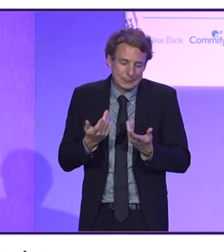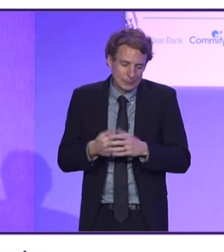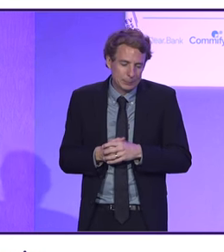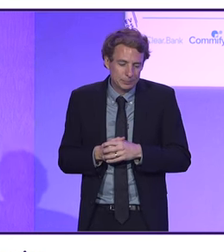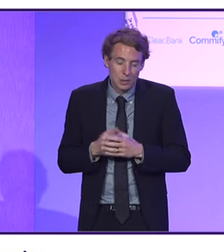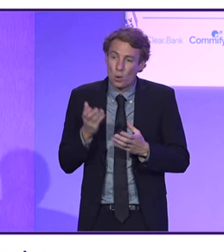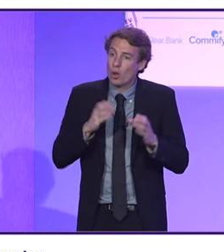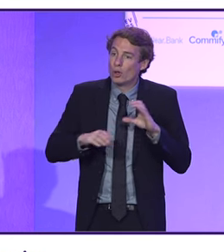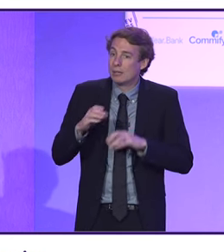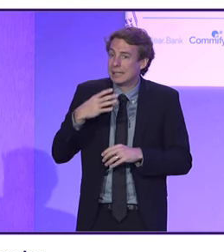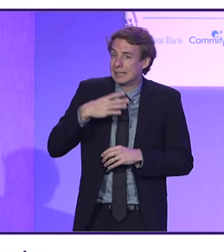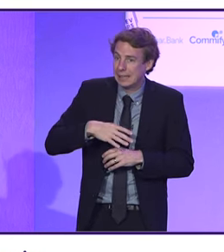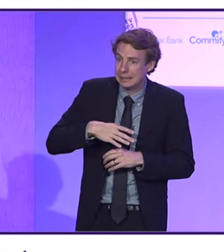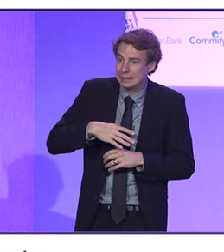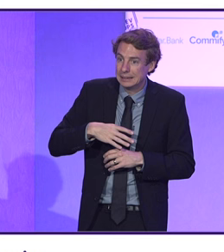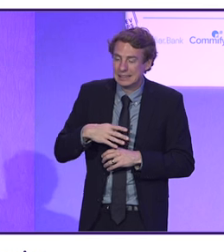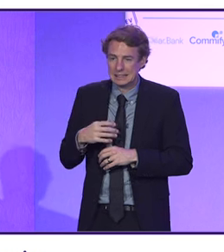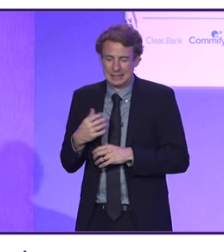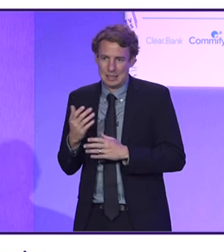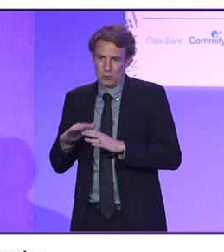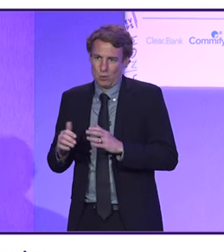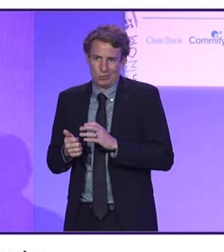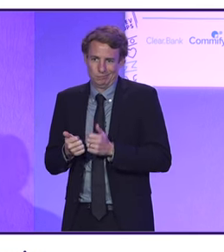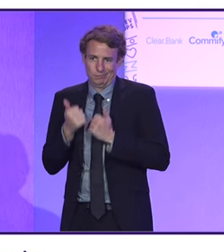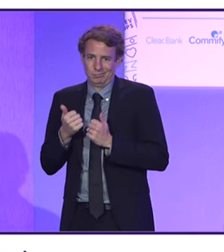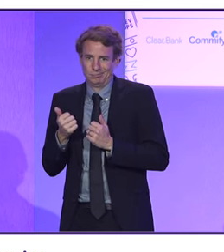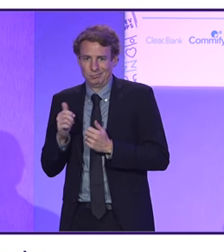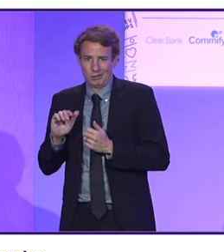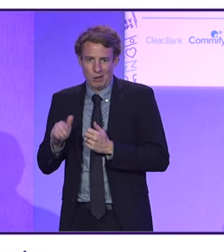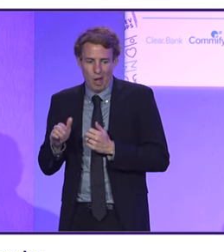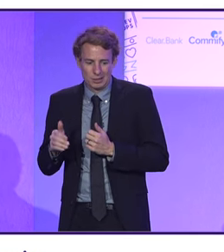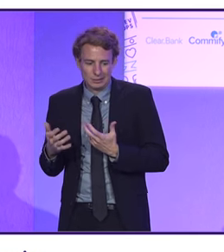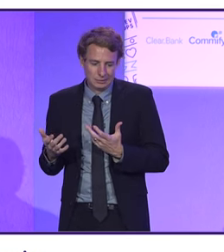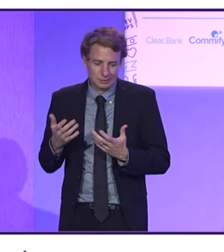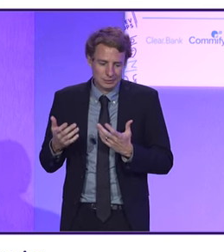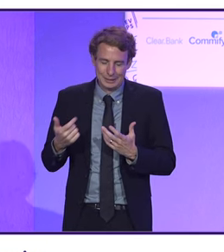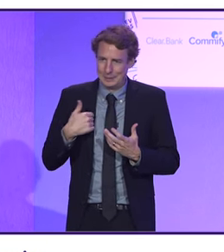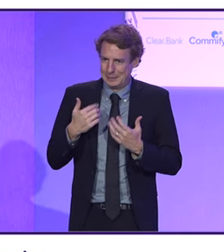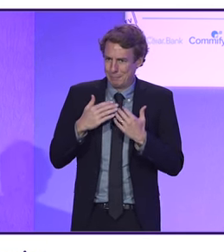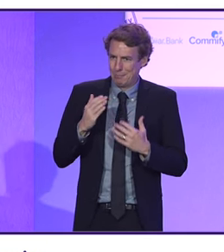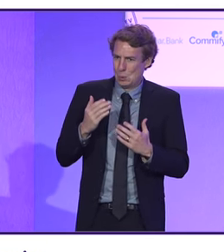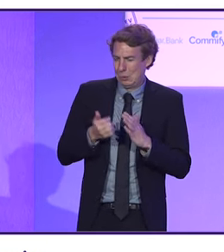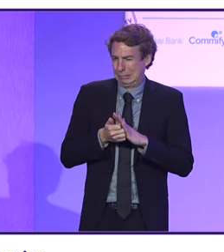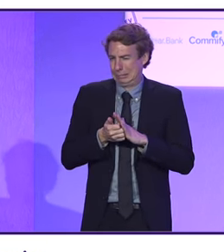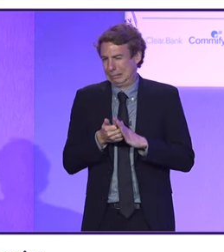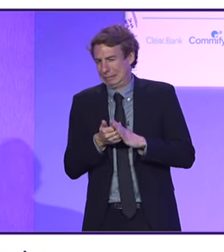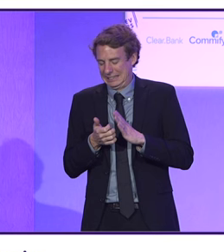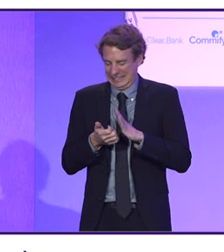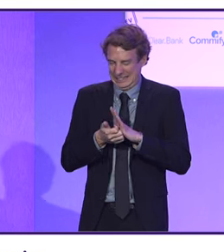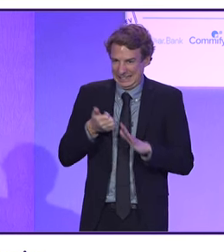Let me tell you, we're terrible in the garden, both of us, but I have a slightly less brown thumb, so I better start figuring out how to plant